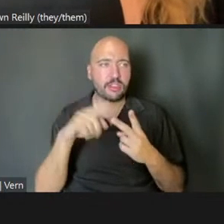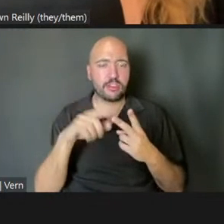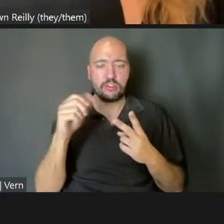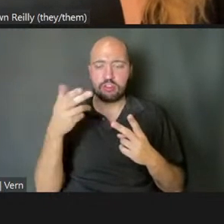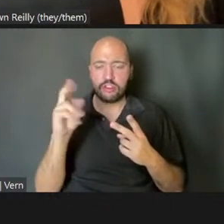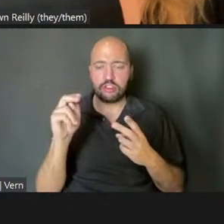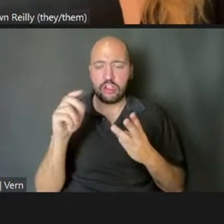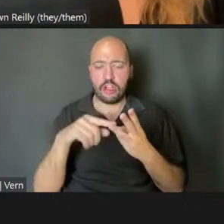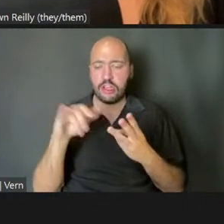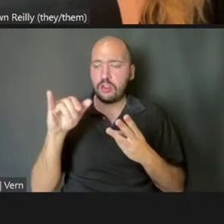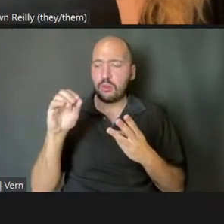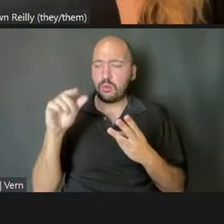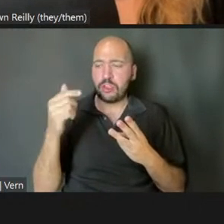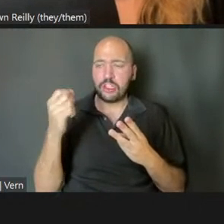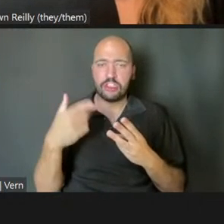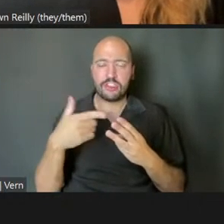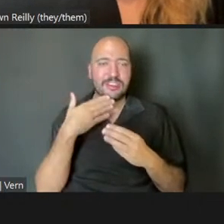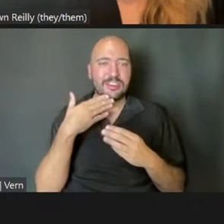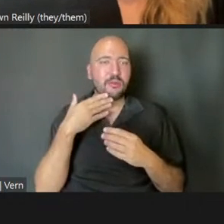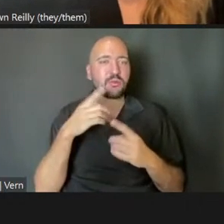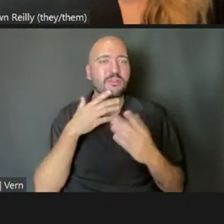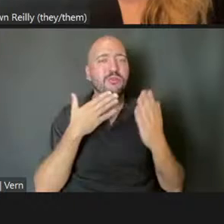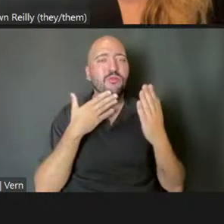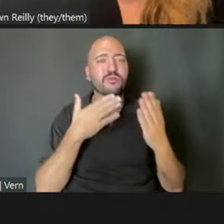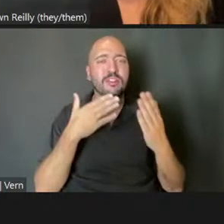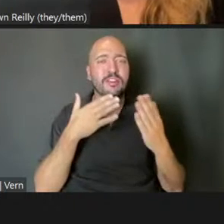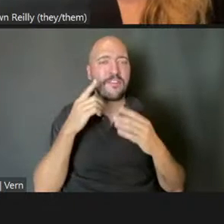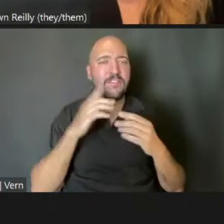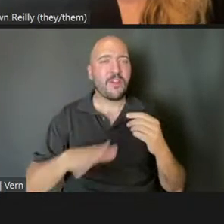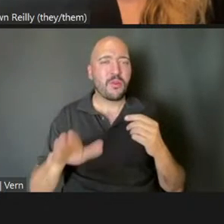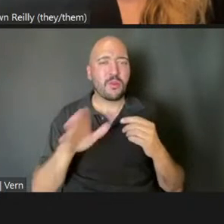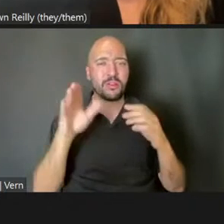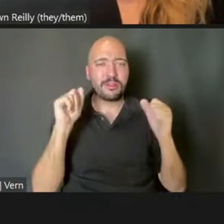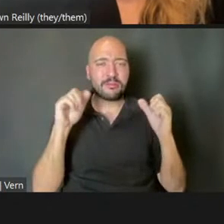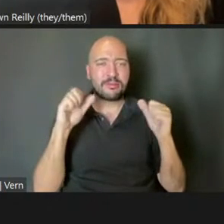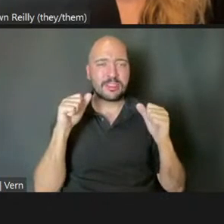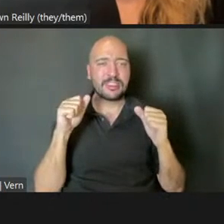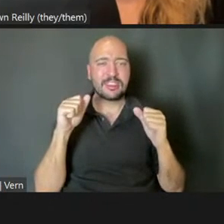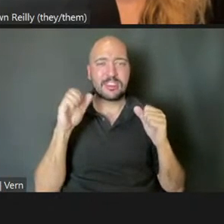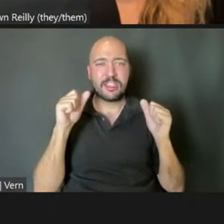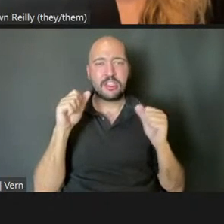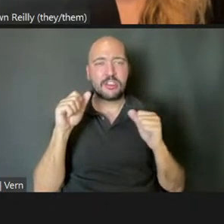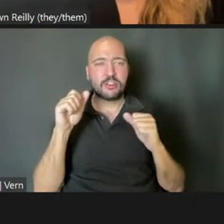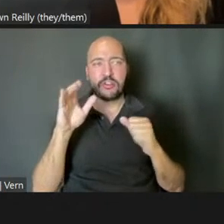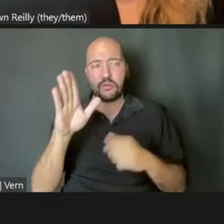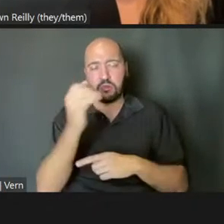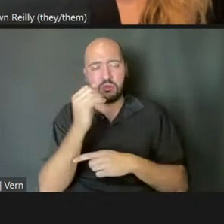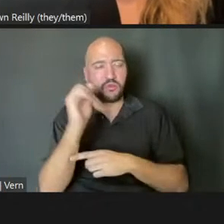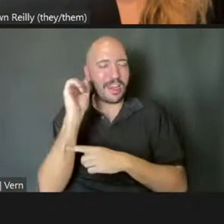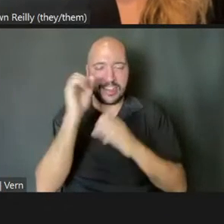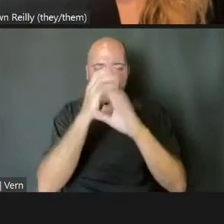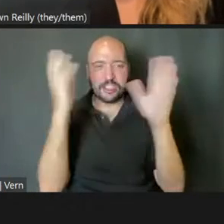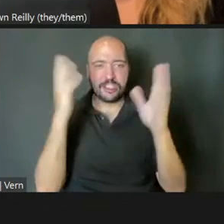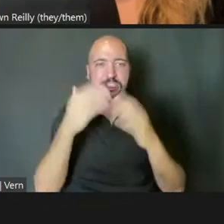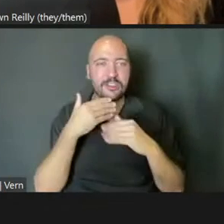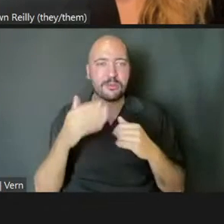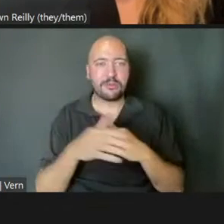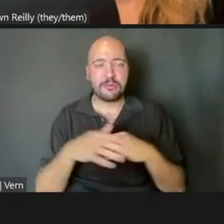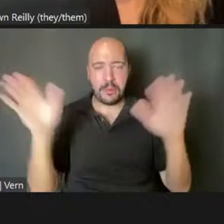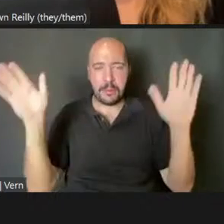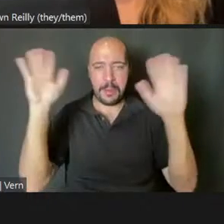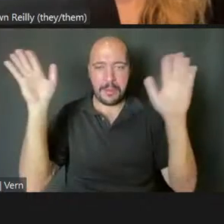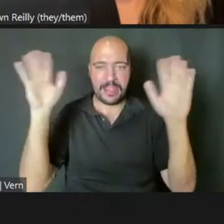Shawn, Yogesh. So, so grateful for your amazing, awesome, radical visions.